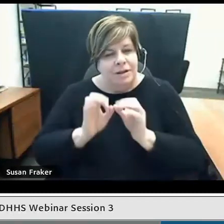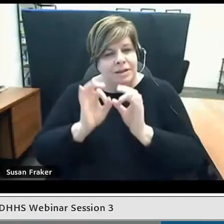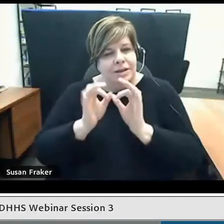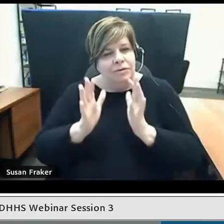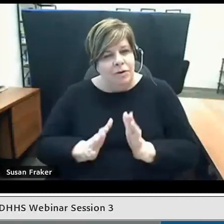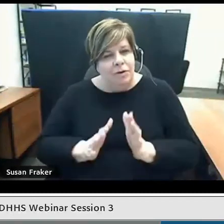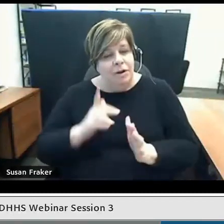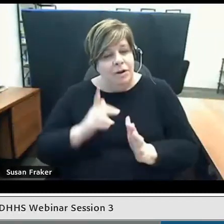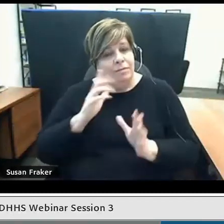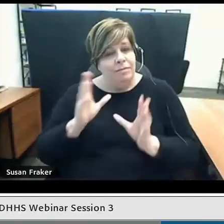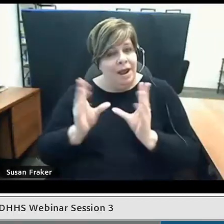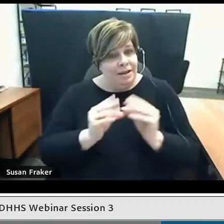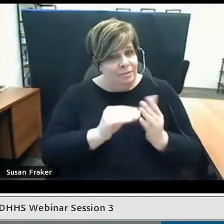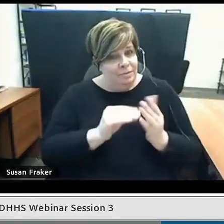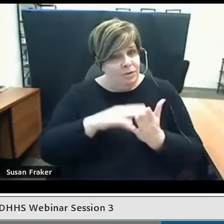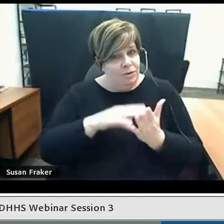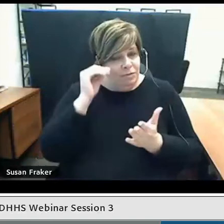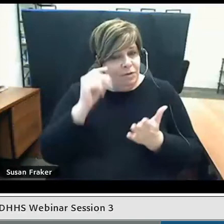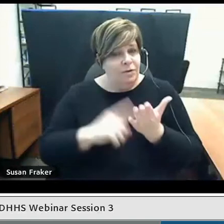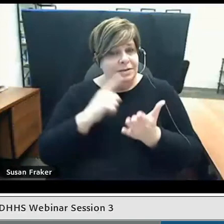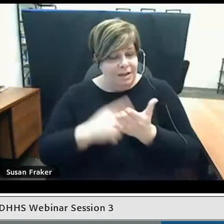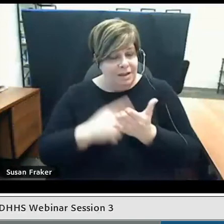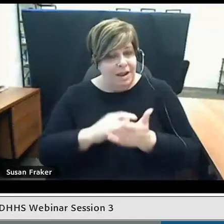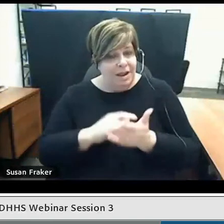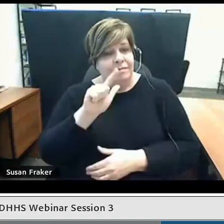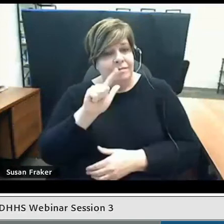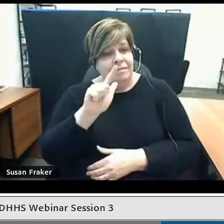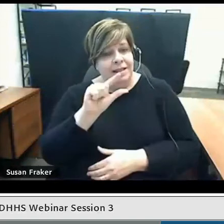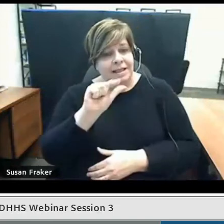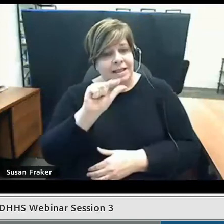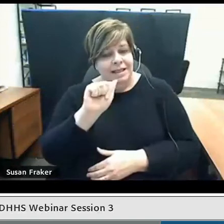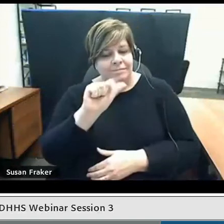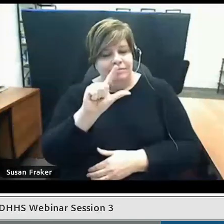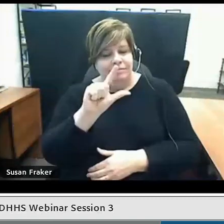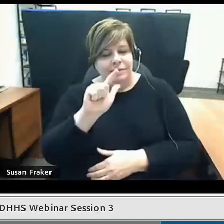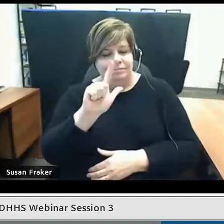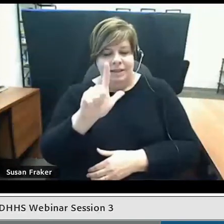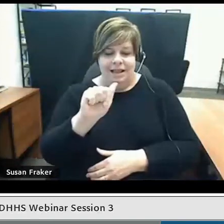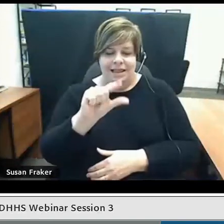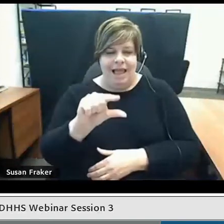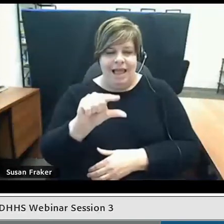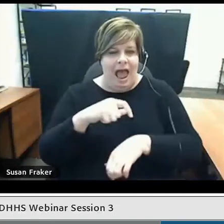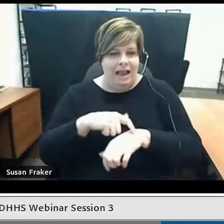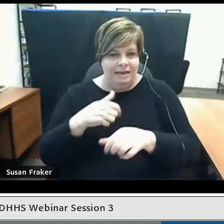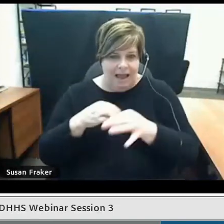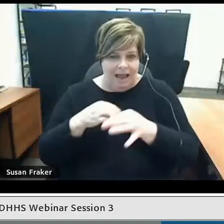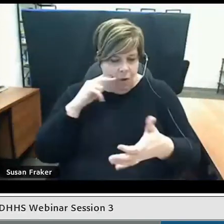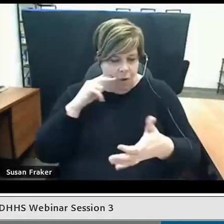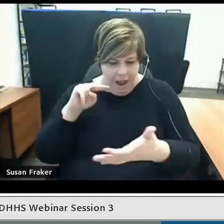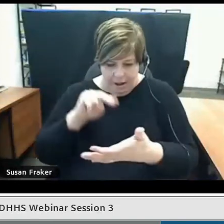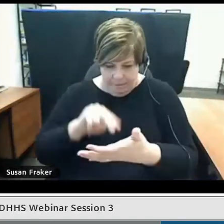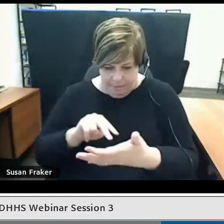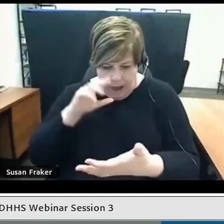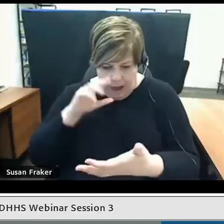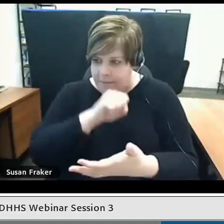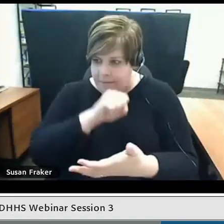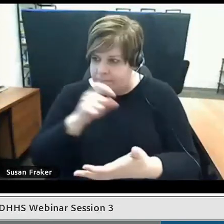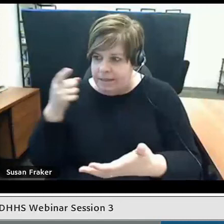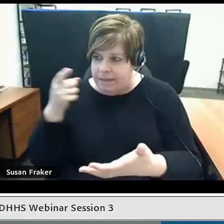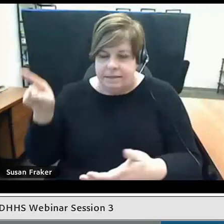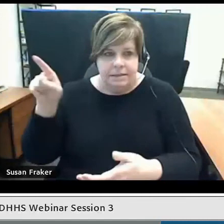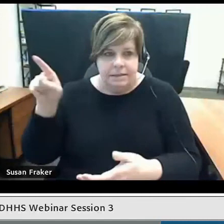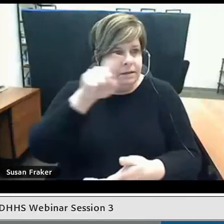our sessions, you've learned sometimes there's a little bit of lag time, so that I'm looking down at this iPad, I'm missing what's going on